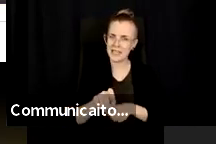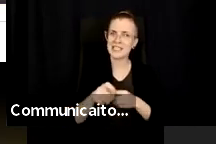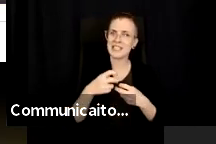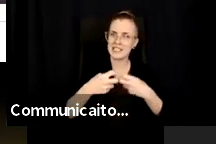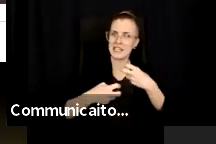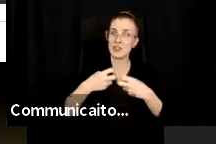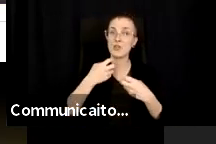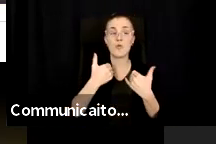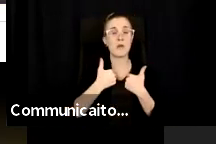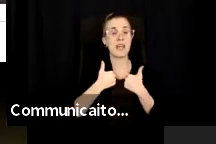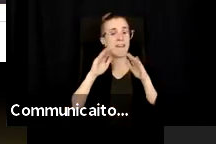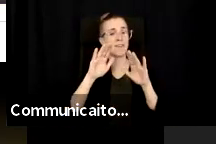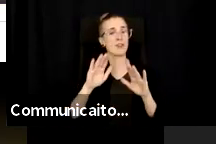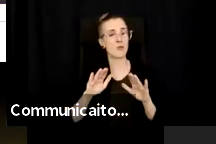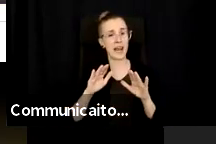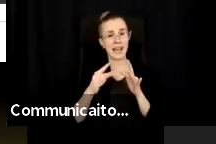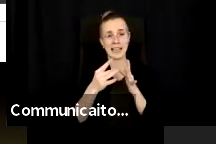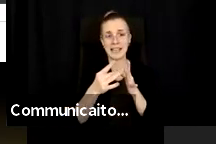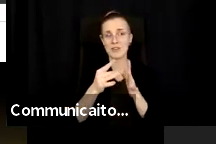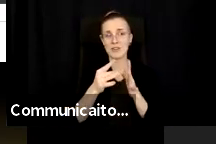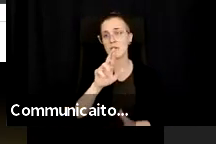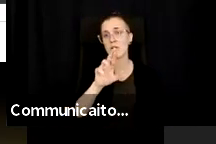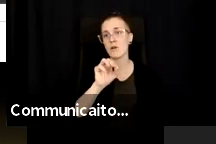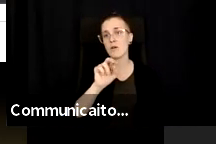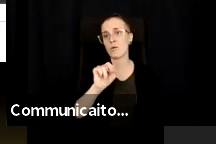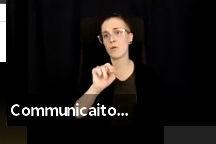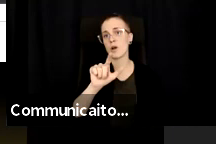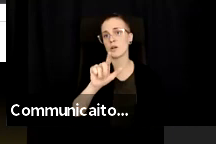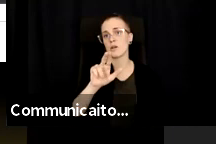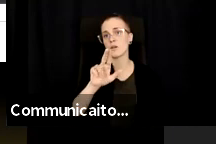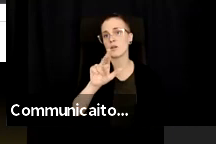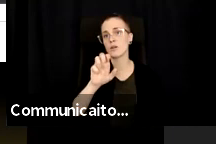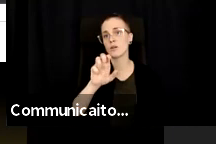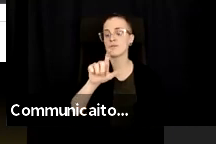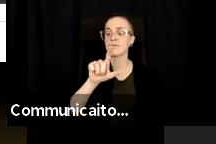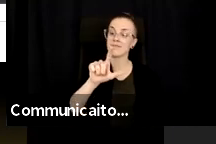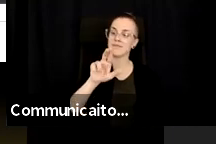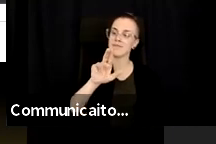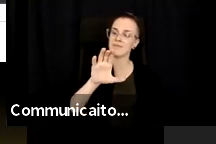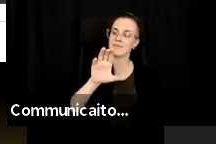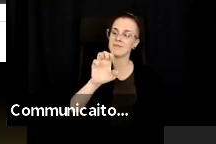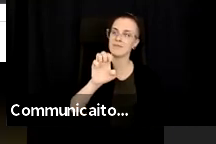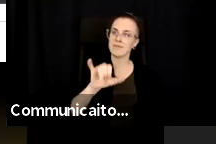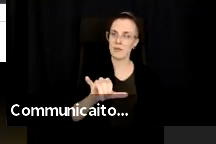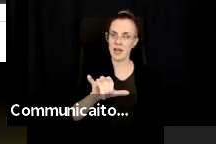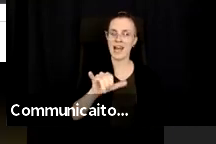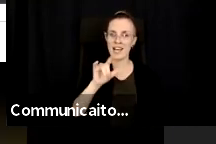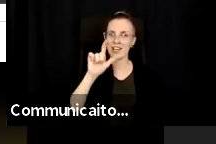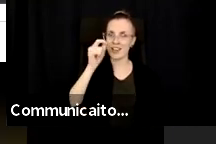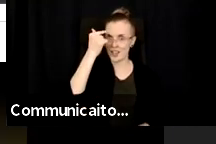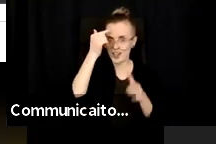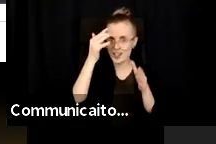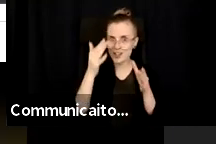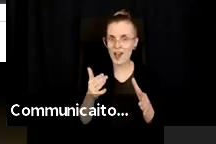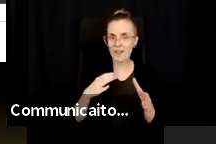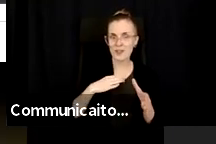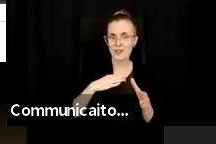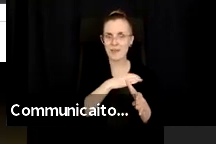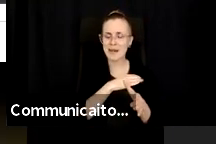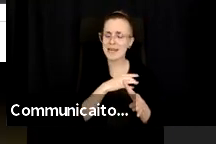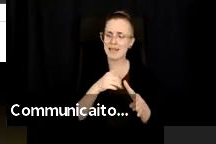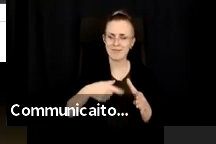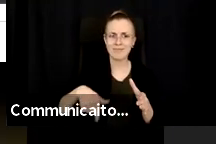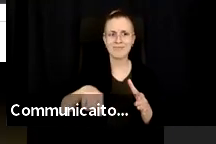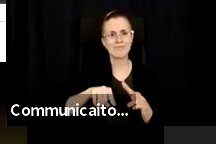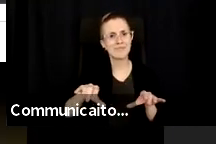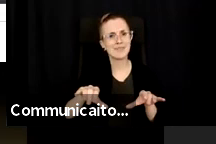Lucey, the governor's committee, have done amazing works. The members of the committee staff